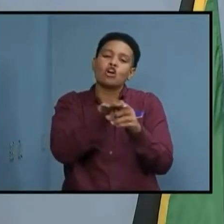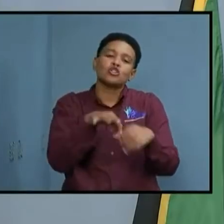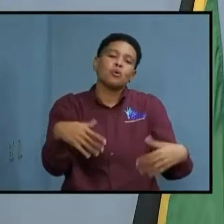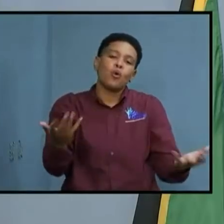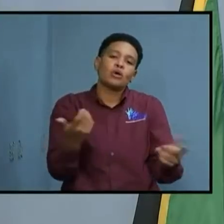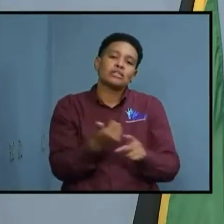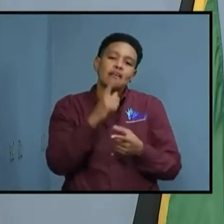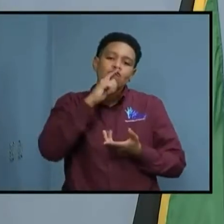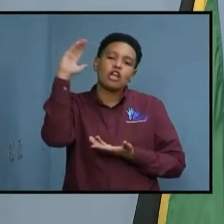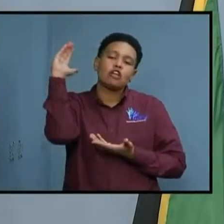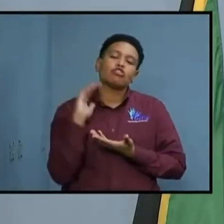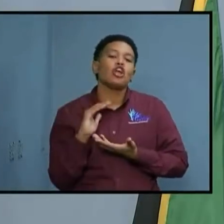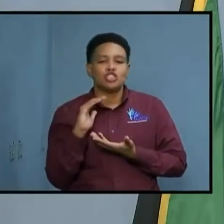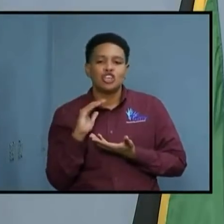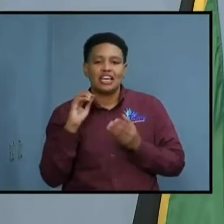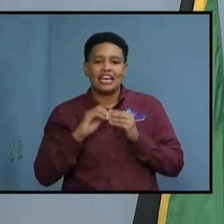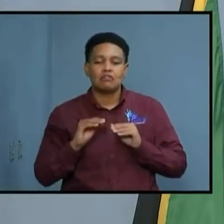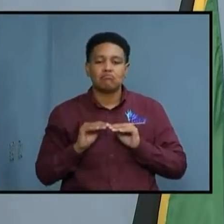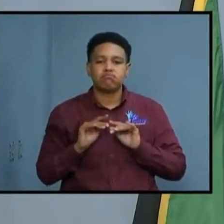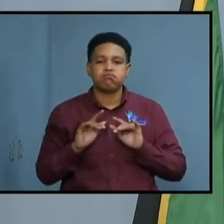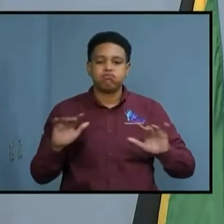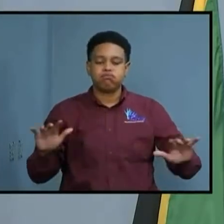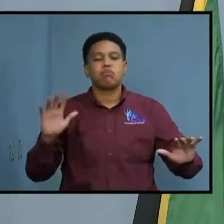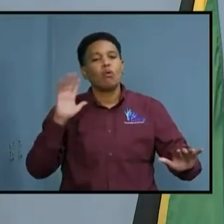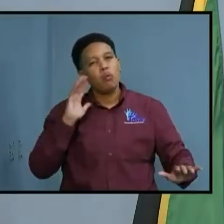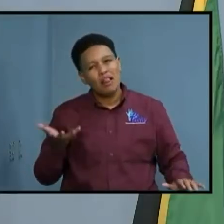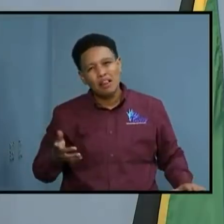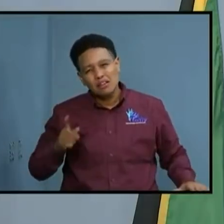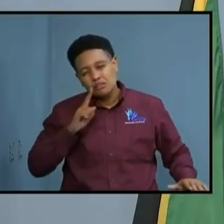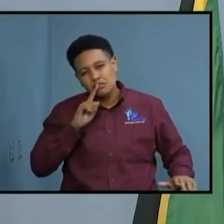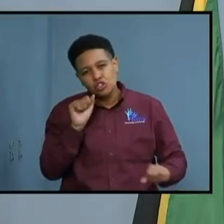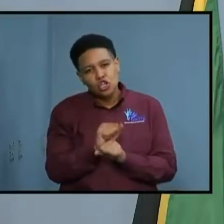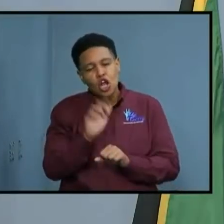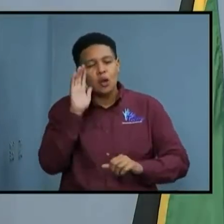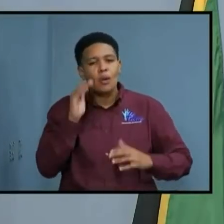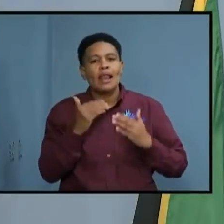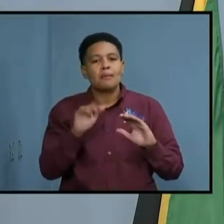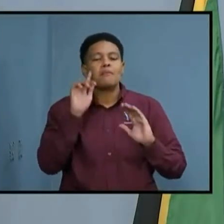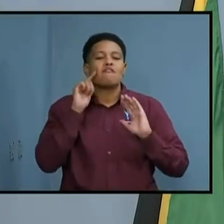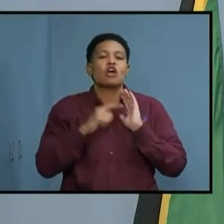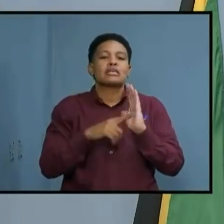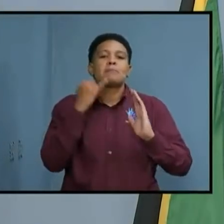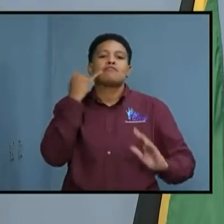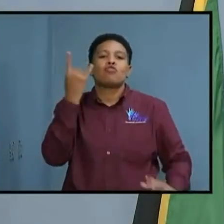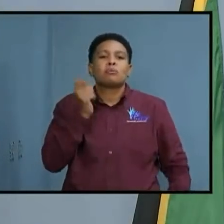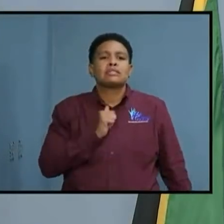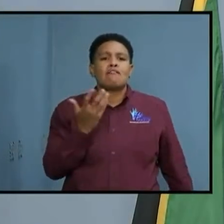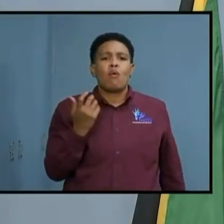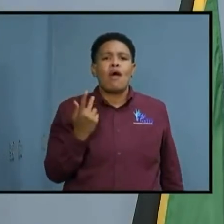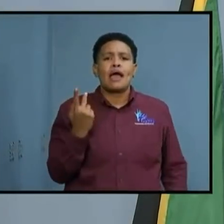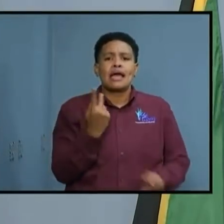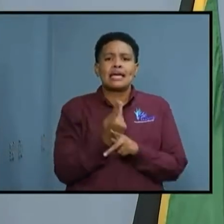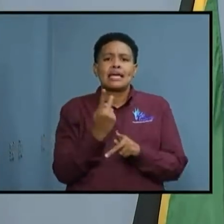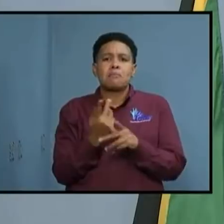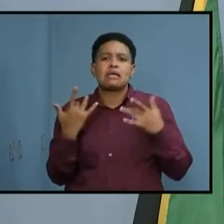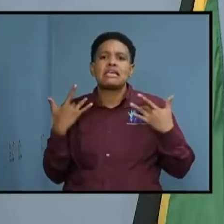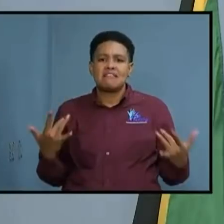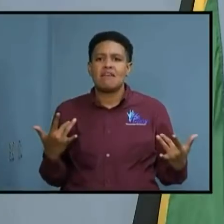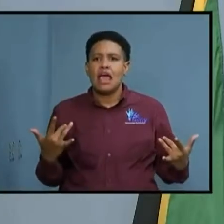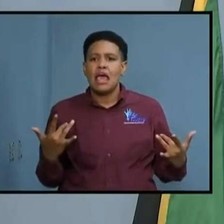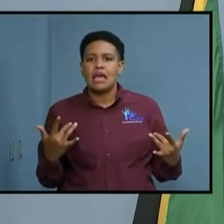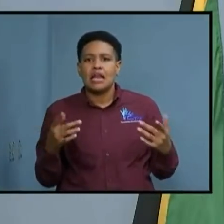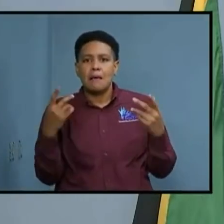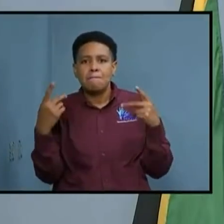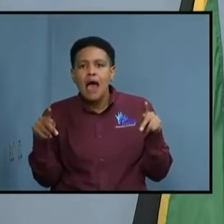to a reduction in spread. Certainly, it would limit, for example, if someone wanted to keep an event,